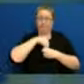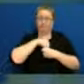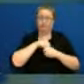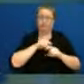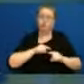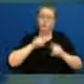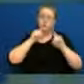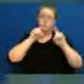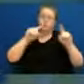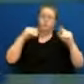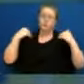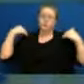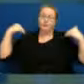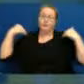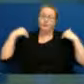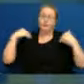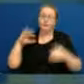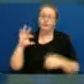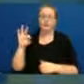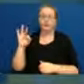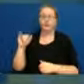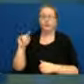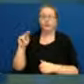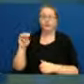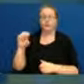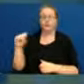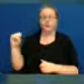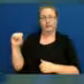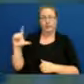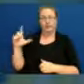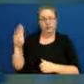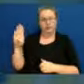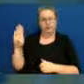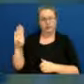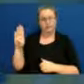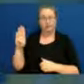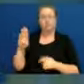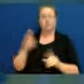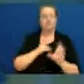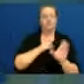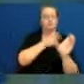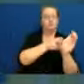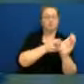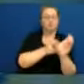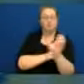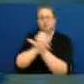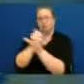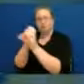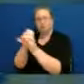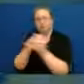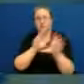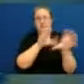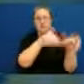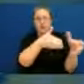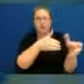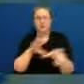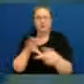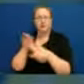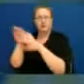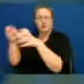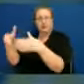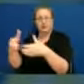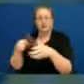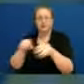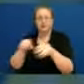at a fitness class. And from that one person, 67 cases at 2 fitness studios were infected